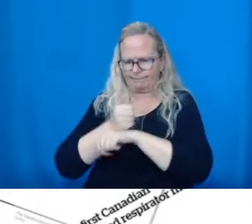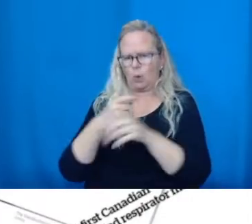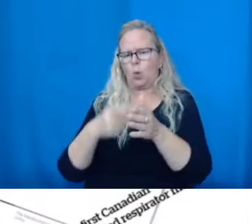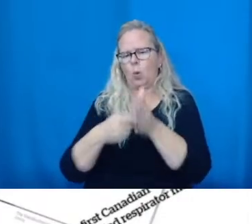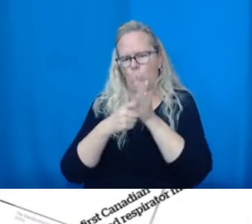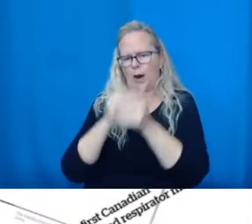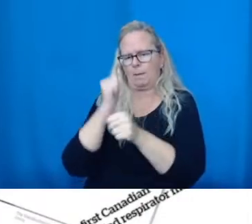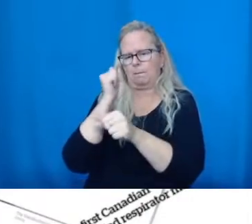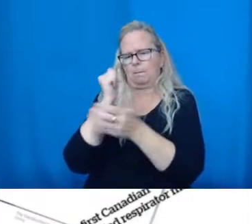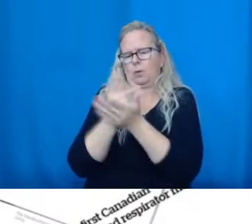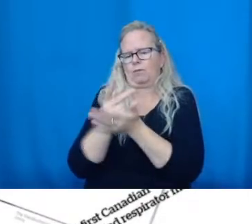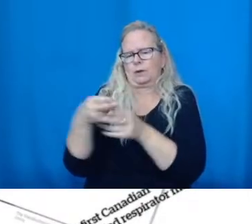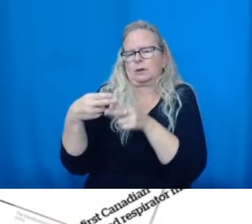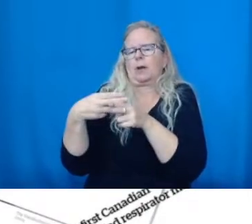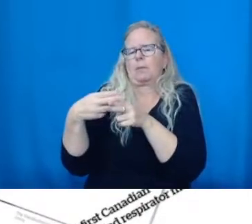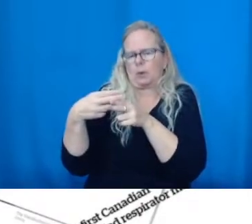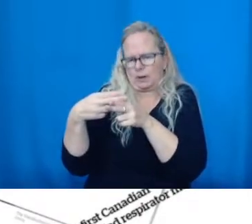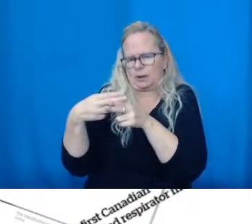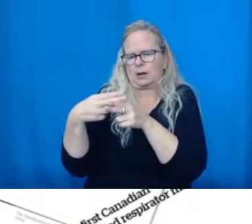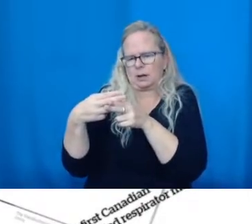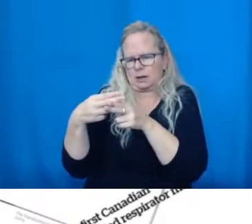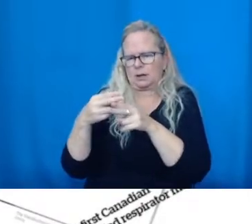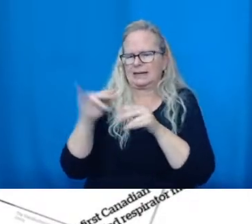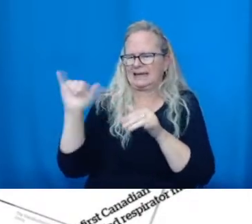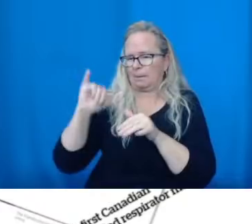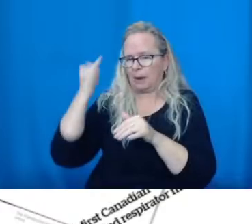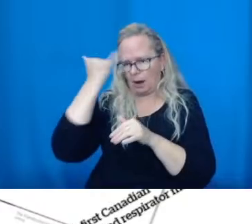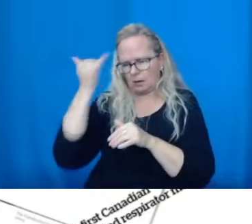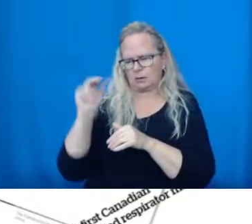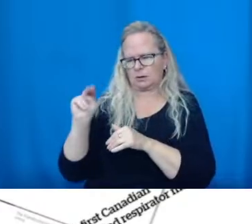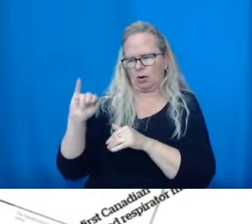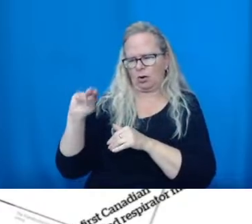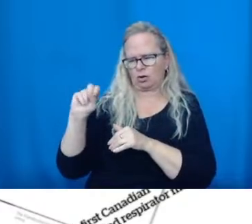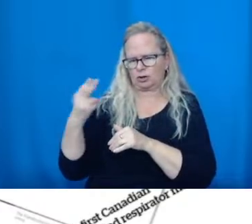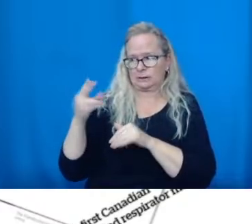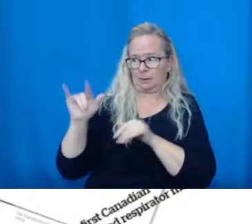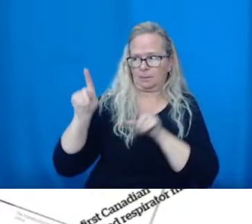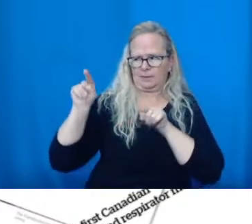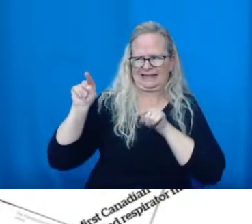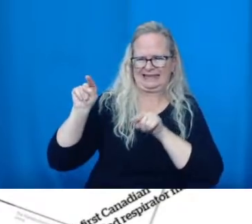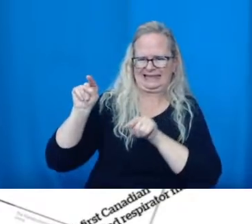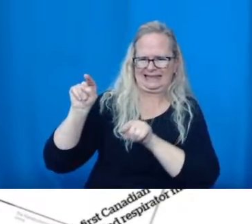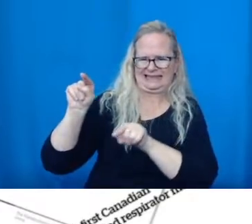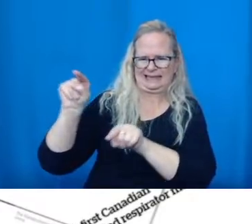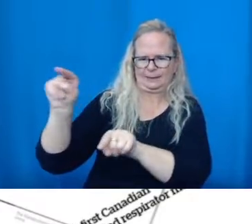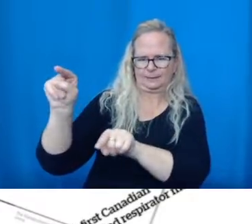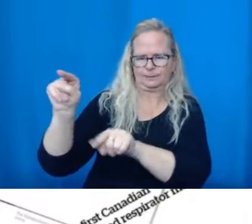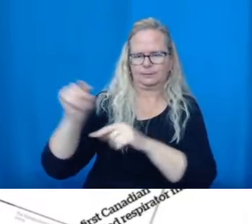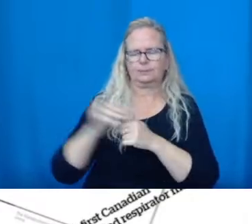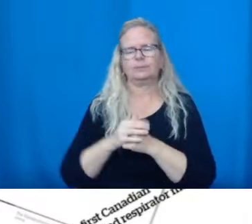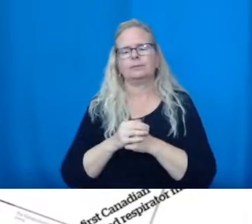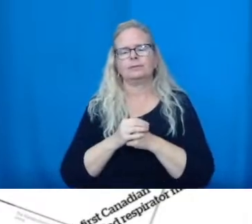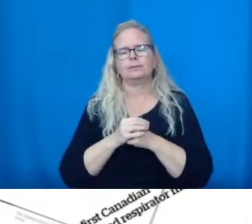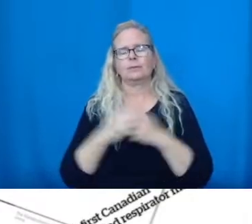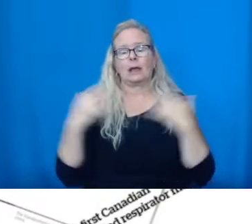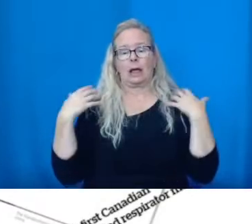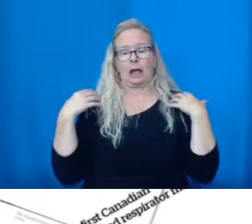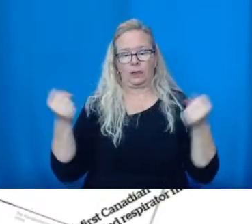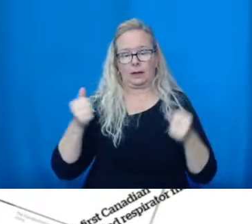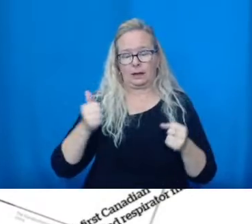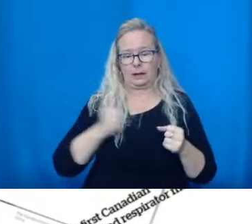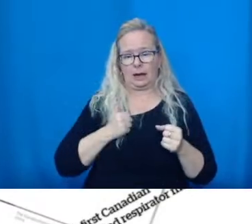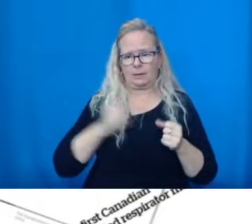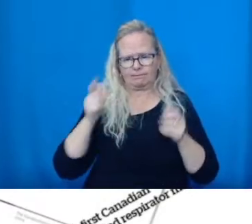series of tests Health Canada organized through different laboratories, and that demonstrated their capability, which broadly matched what NIOSH